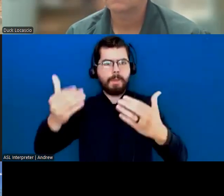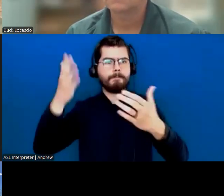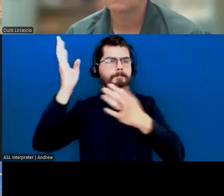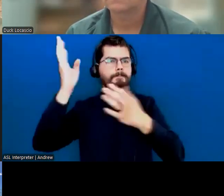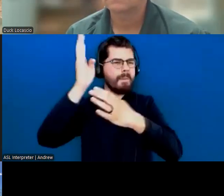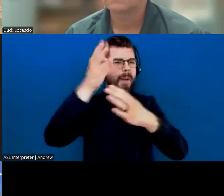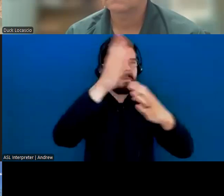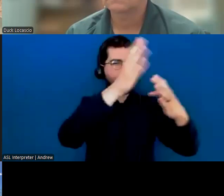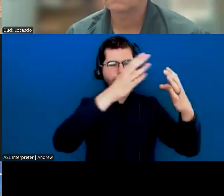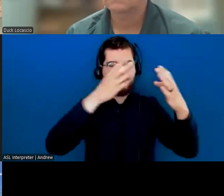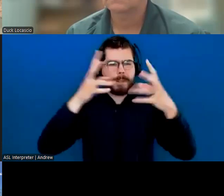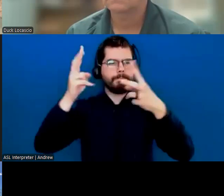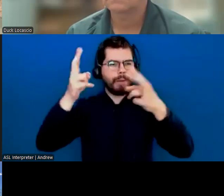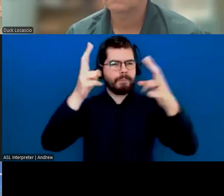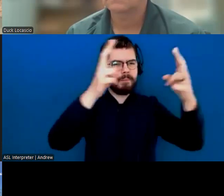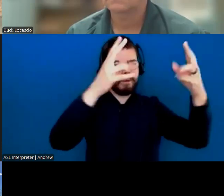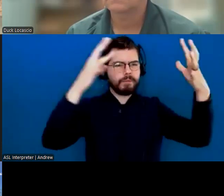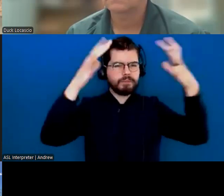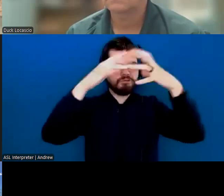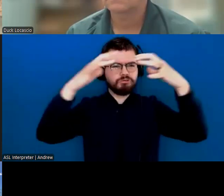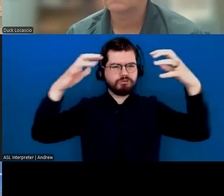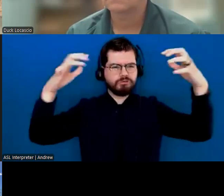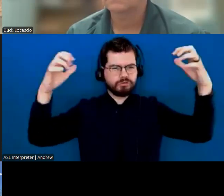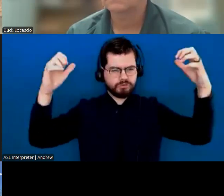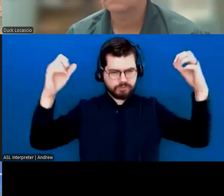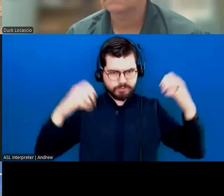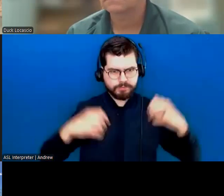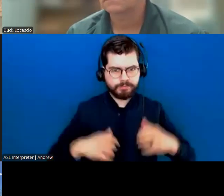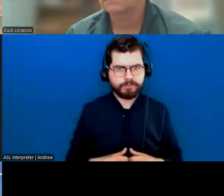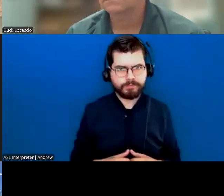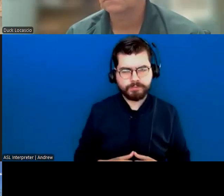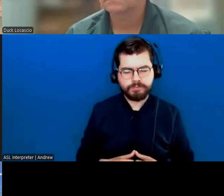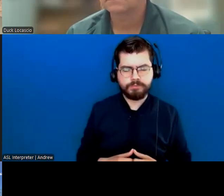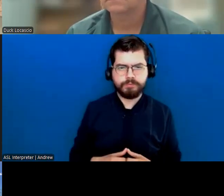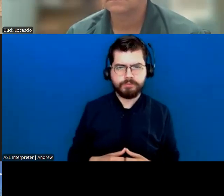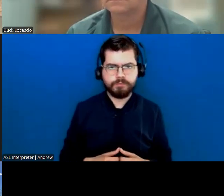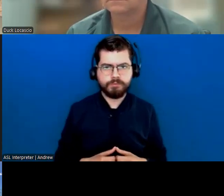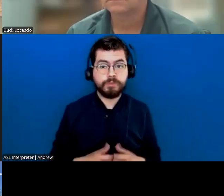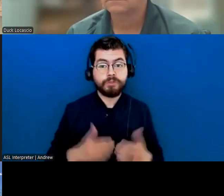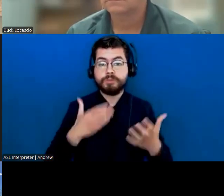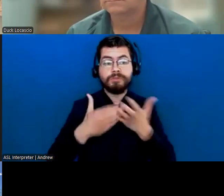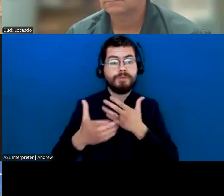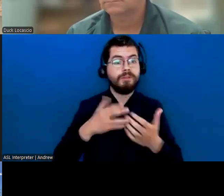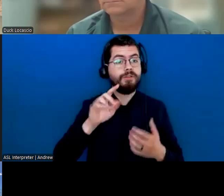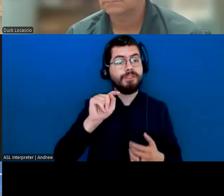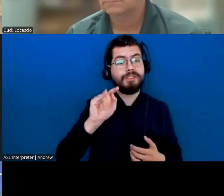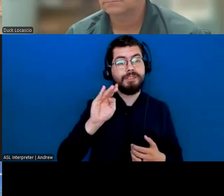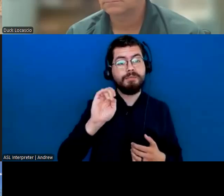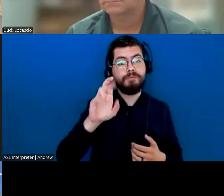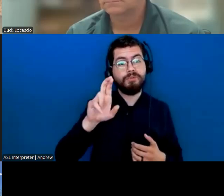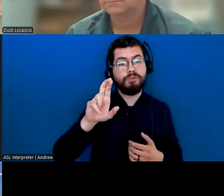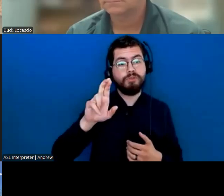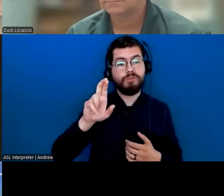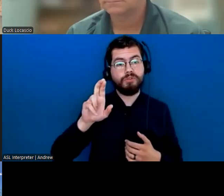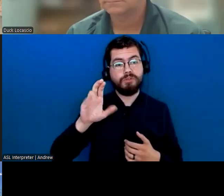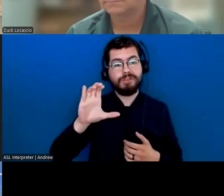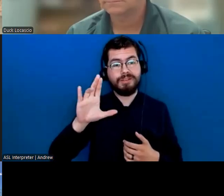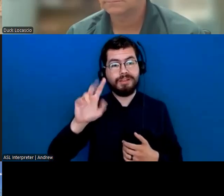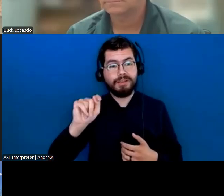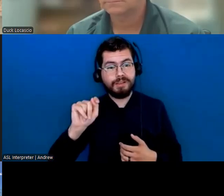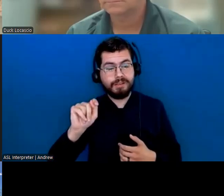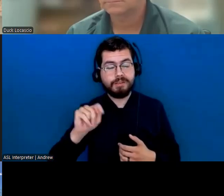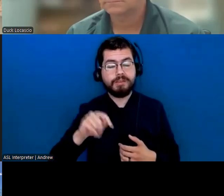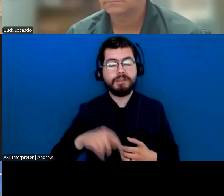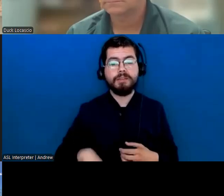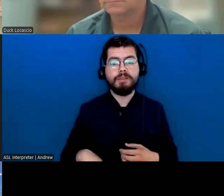of the disturbances they've already had, whether it was a natural disturbance or whether they did a timber cut, just to take it, you